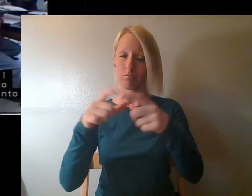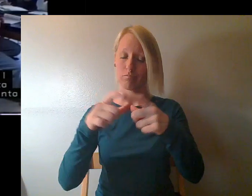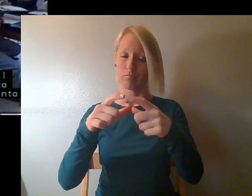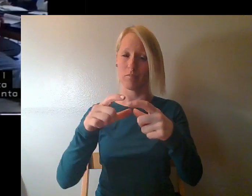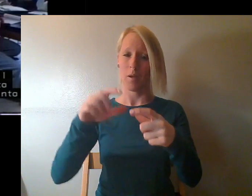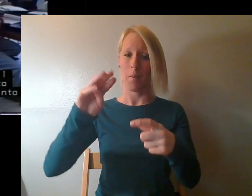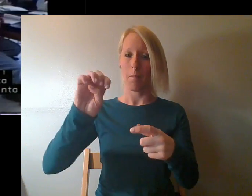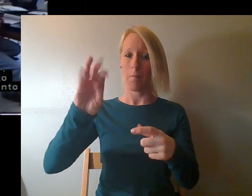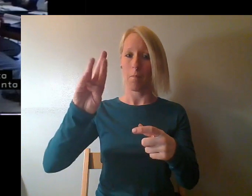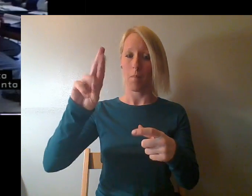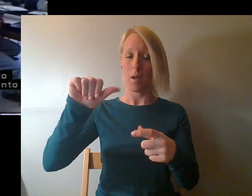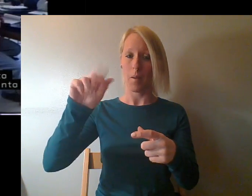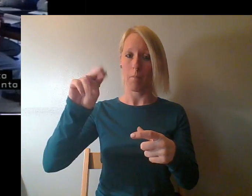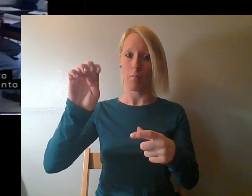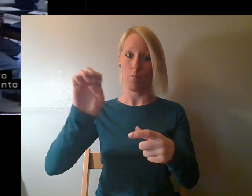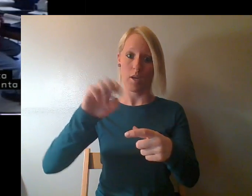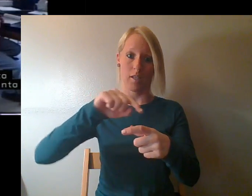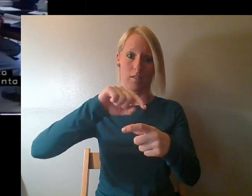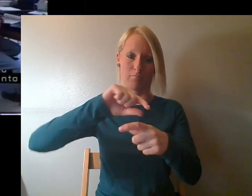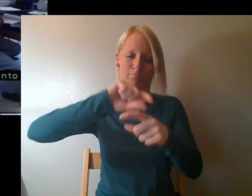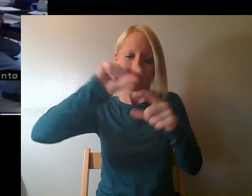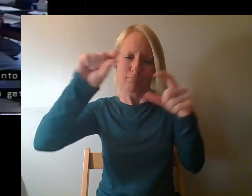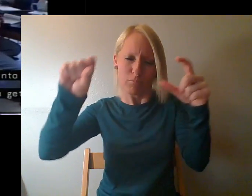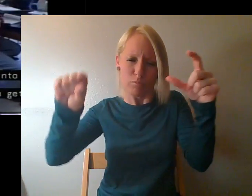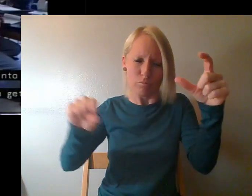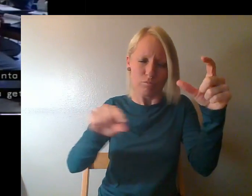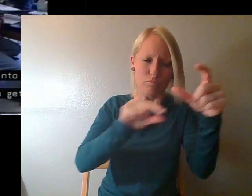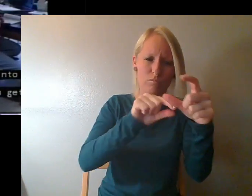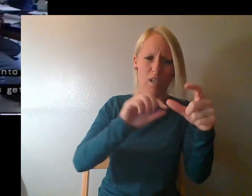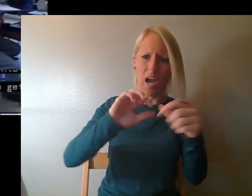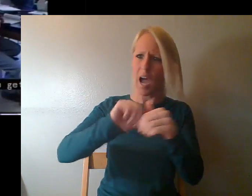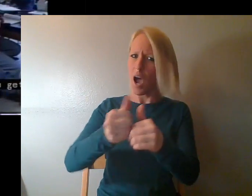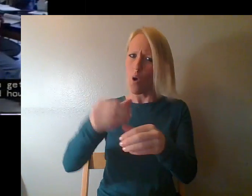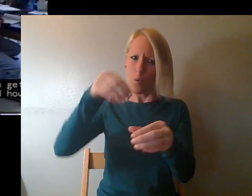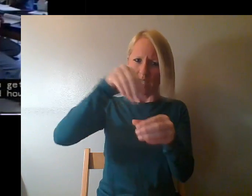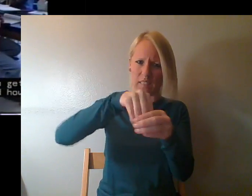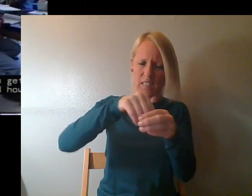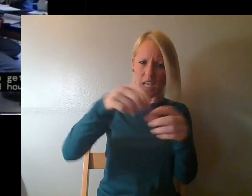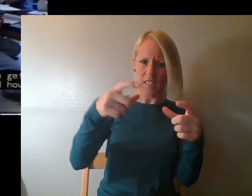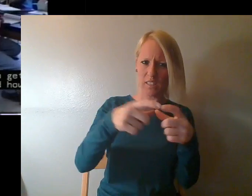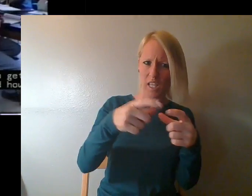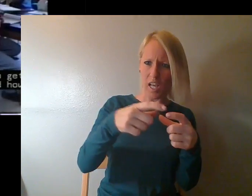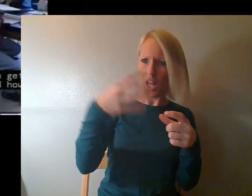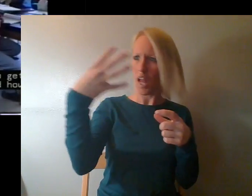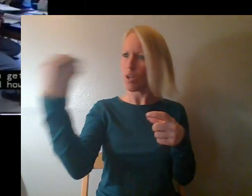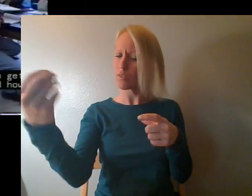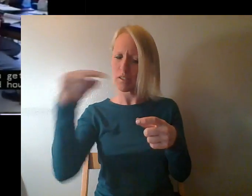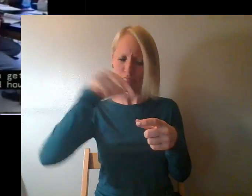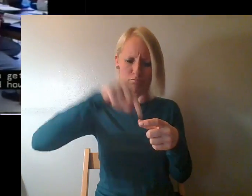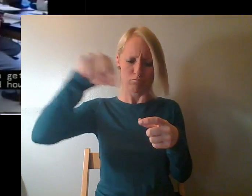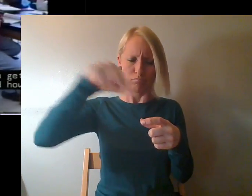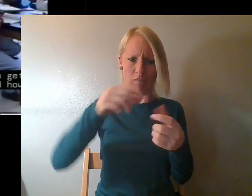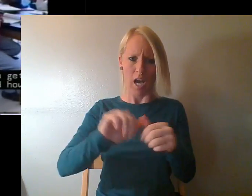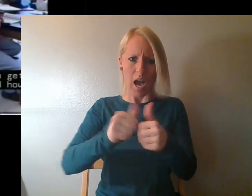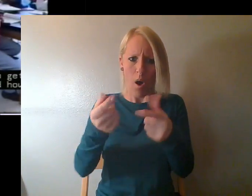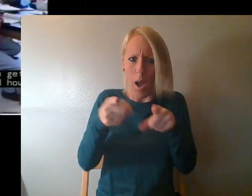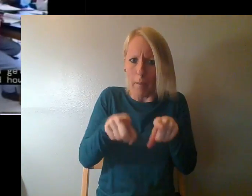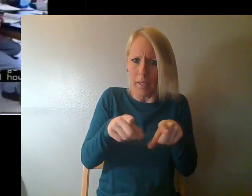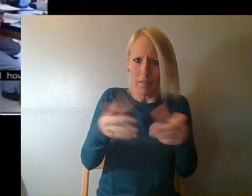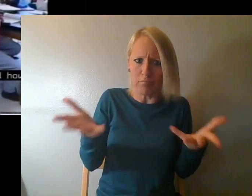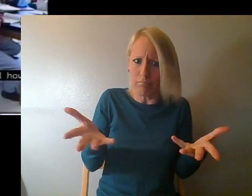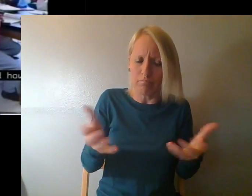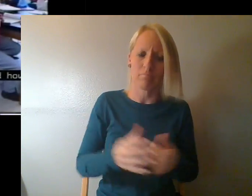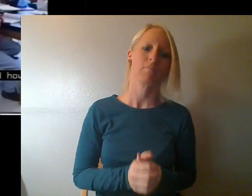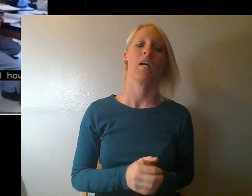things get into the cell. All right, how we can, we know that things have to get in and out of the cell, and how does that happen? Kevin? What is the